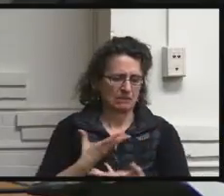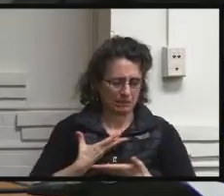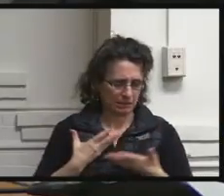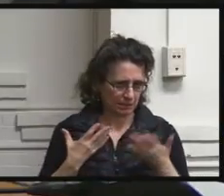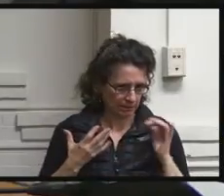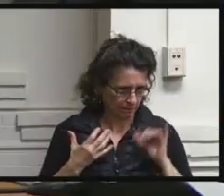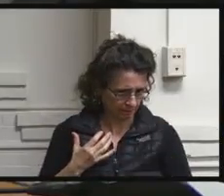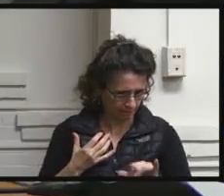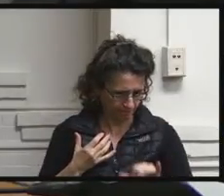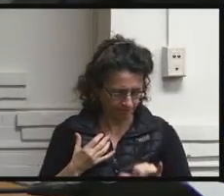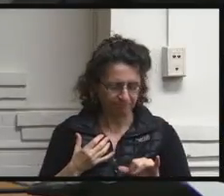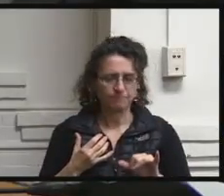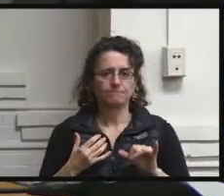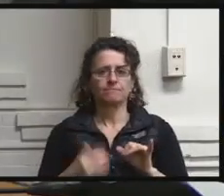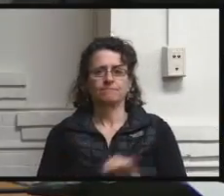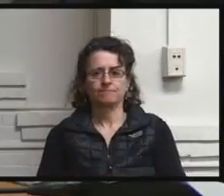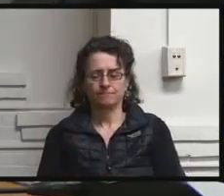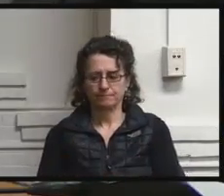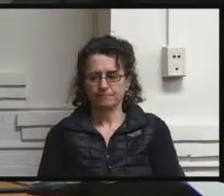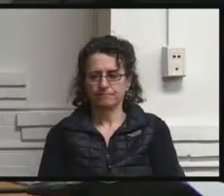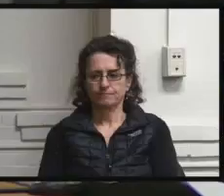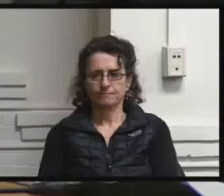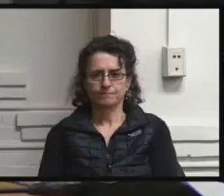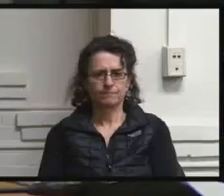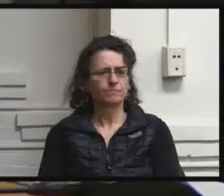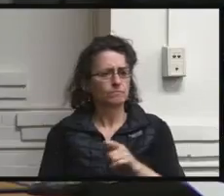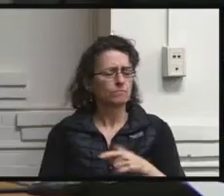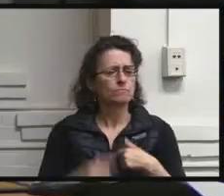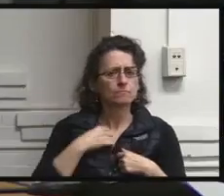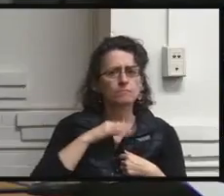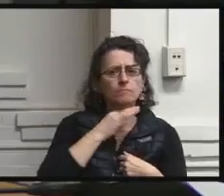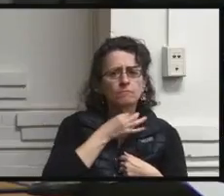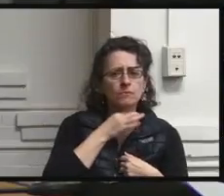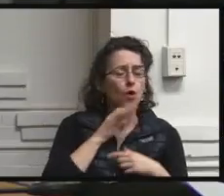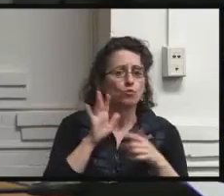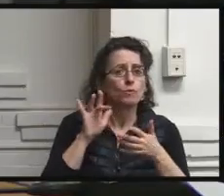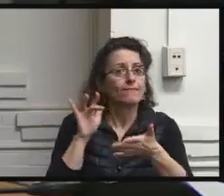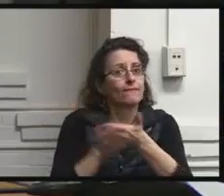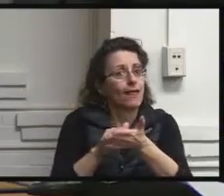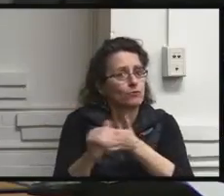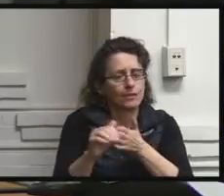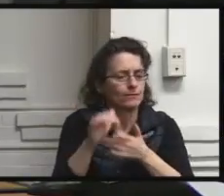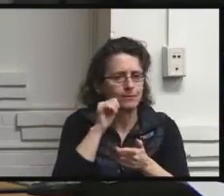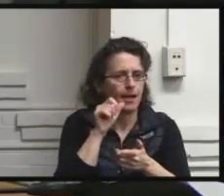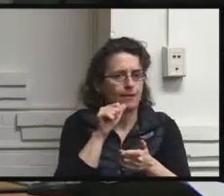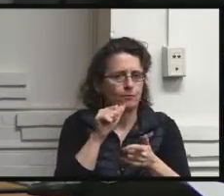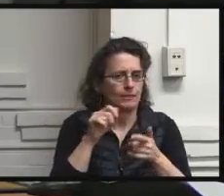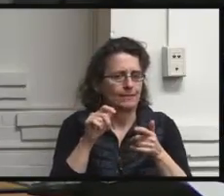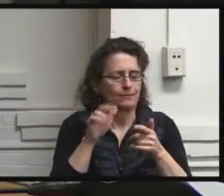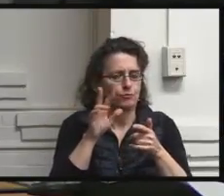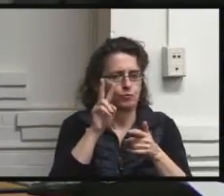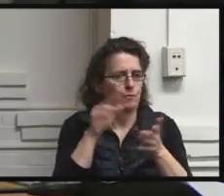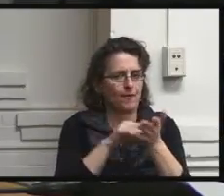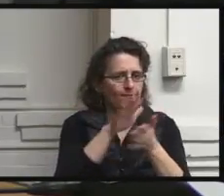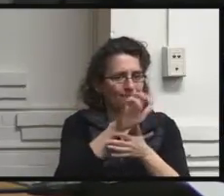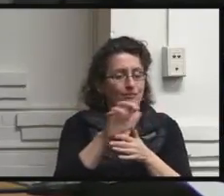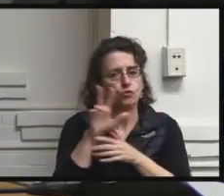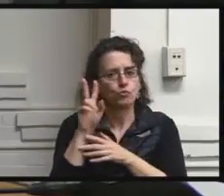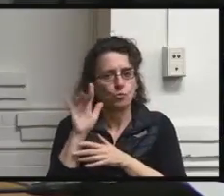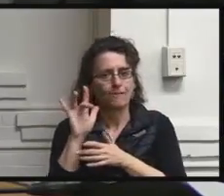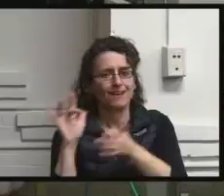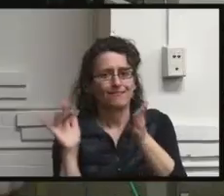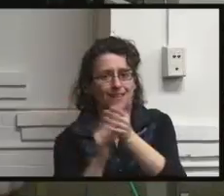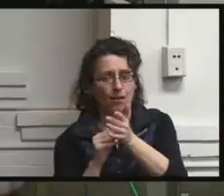bit about the source of that $25,000 surplus. Where did it come from?